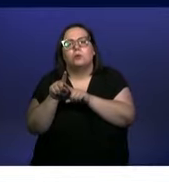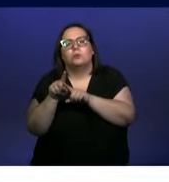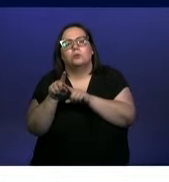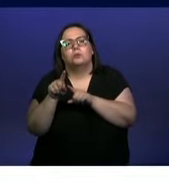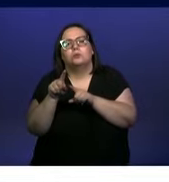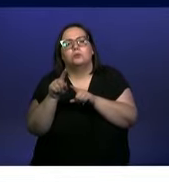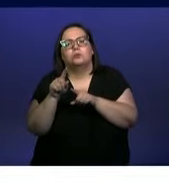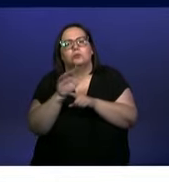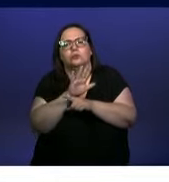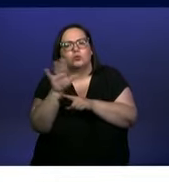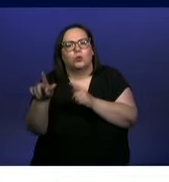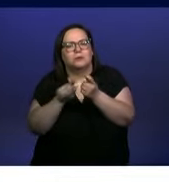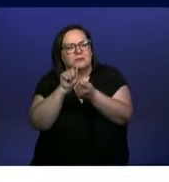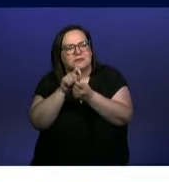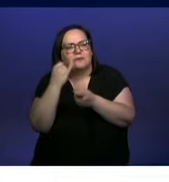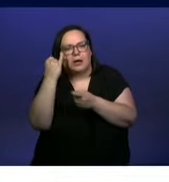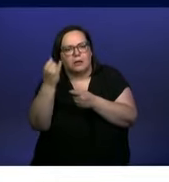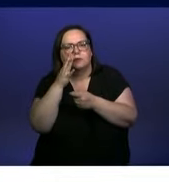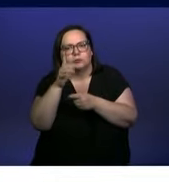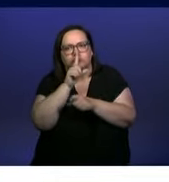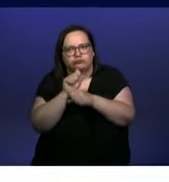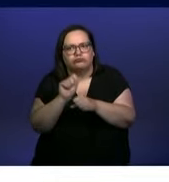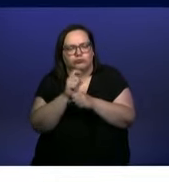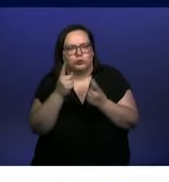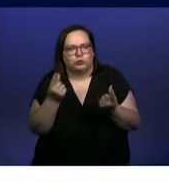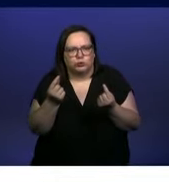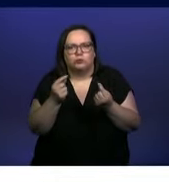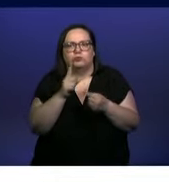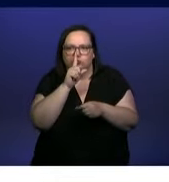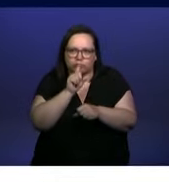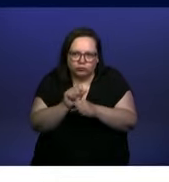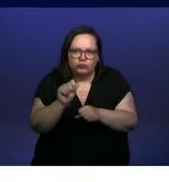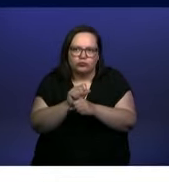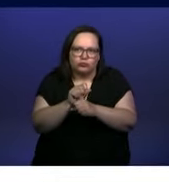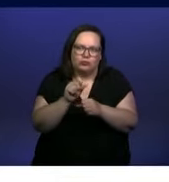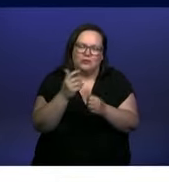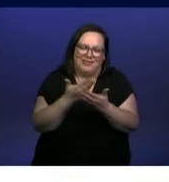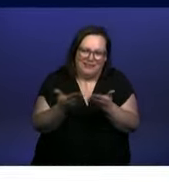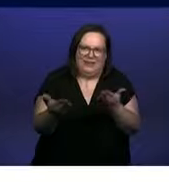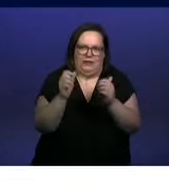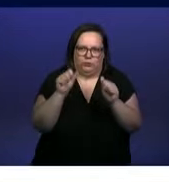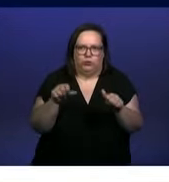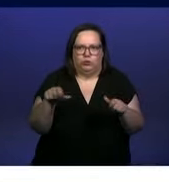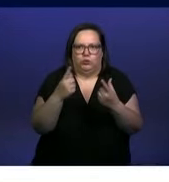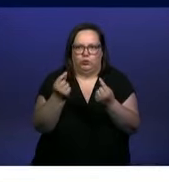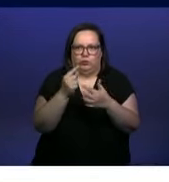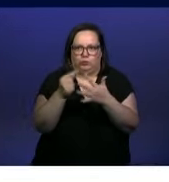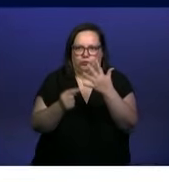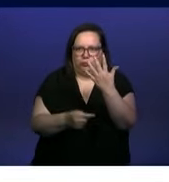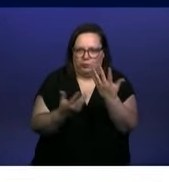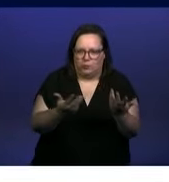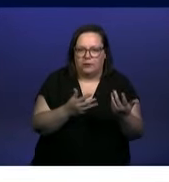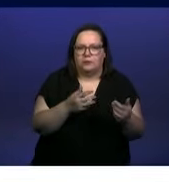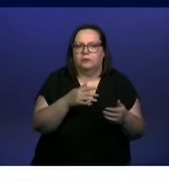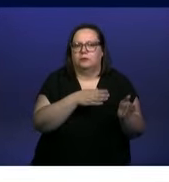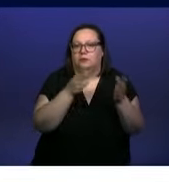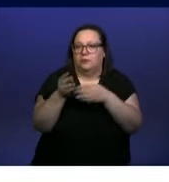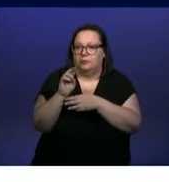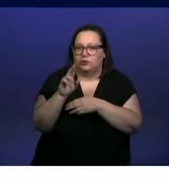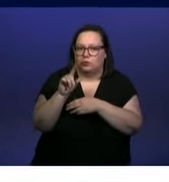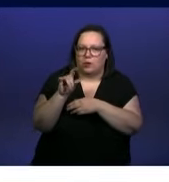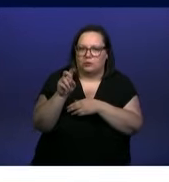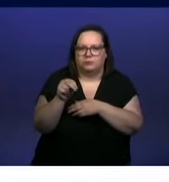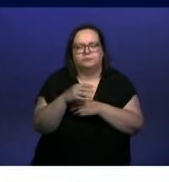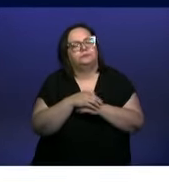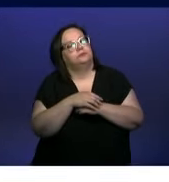your specific ideas you would really do, real tangible things you could get done. Mr. Walton, we'll start with you. Well, thanks. It's really simple.